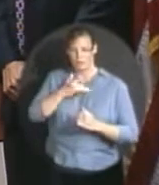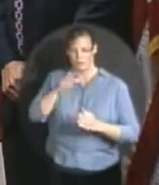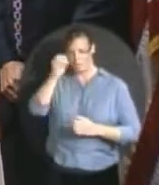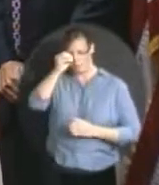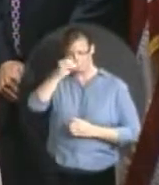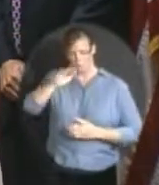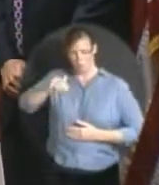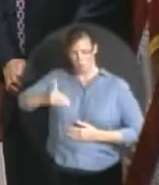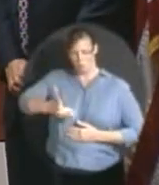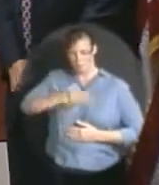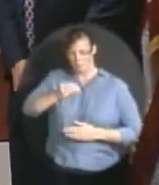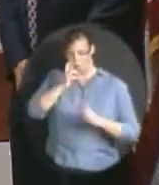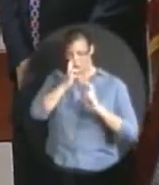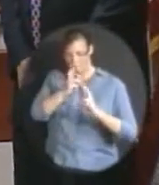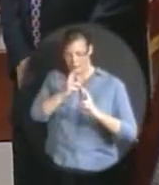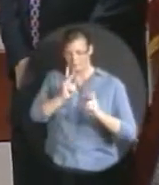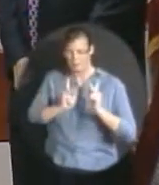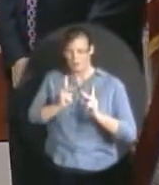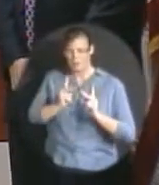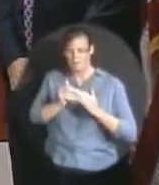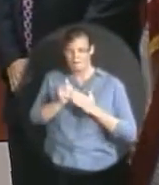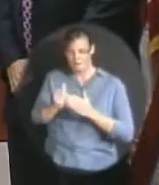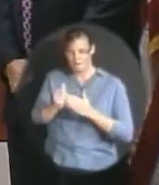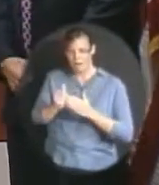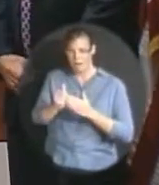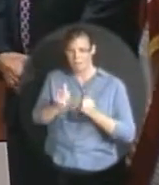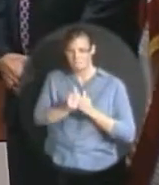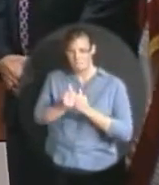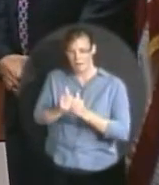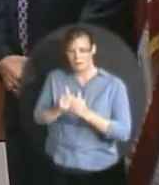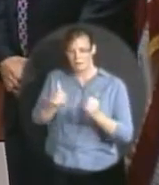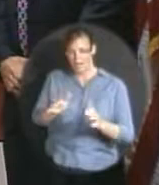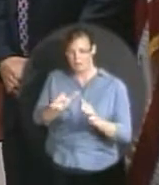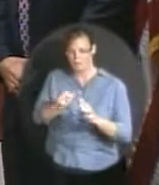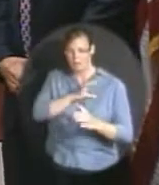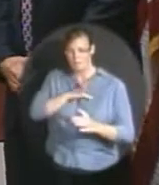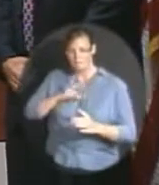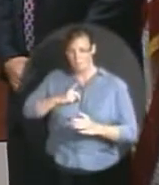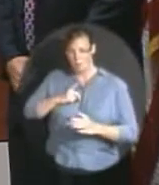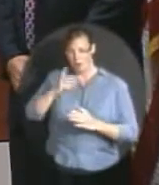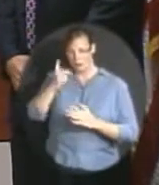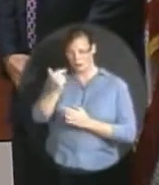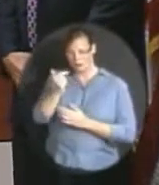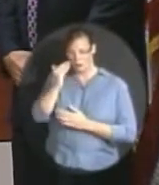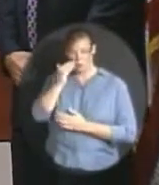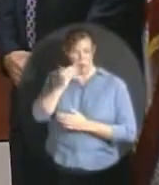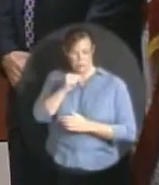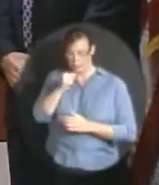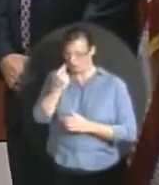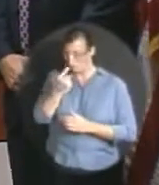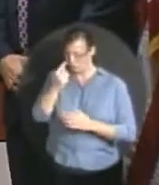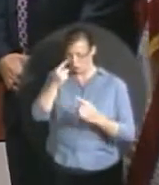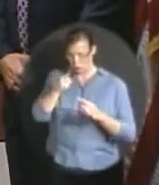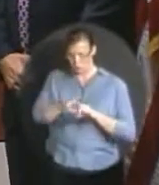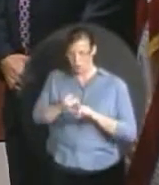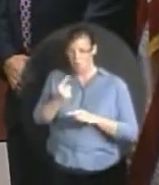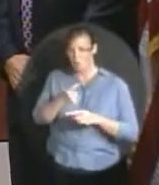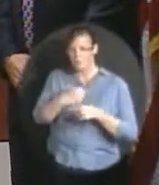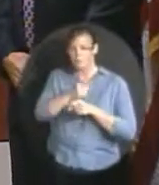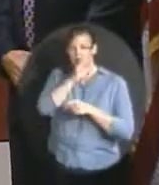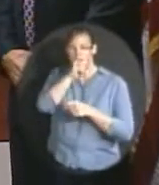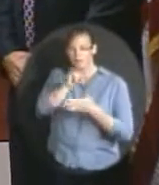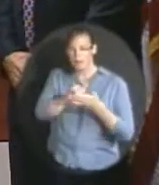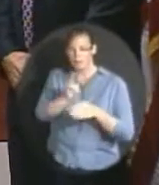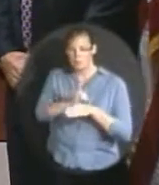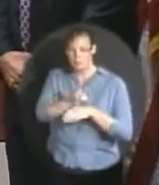and respected. People who followed the activity of the board last year know that we didn't always agree. Yet, Harlan, you always made sure we